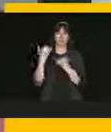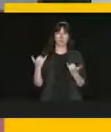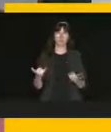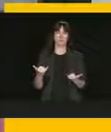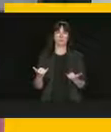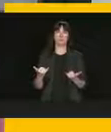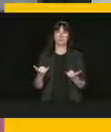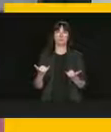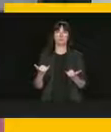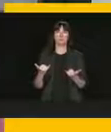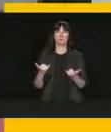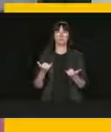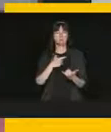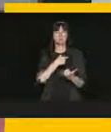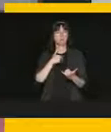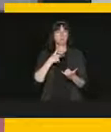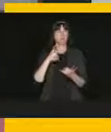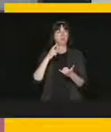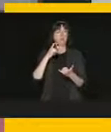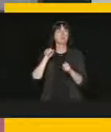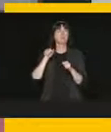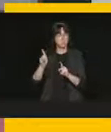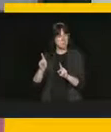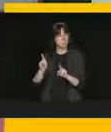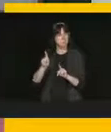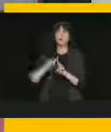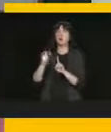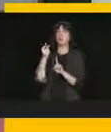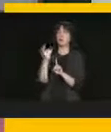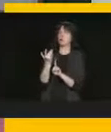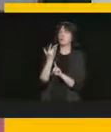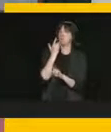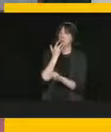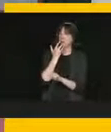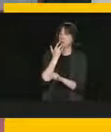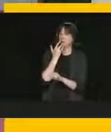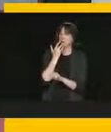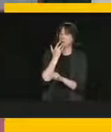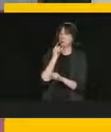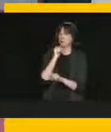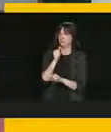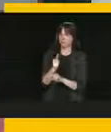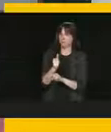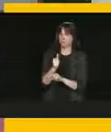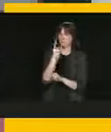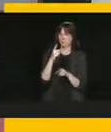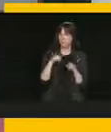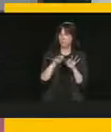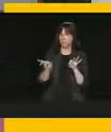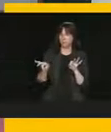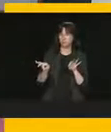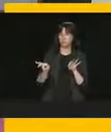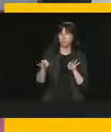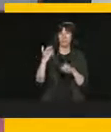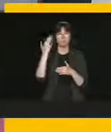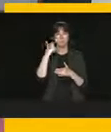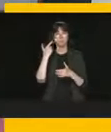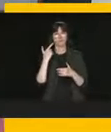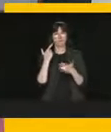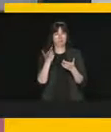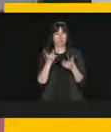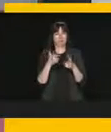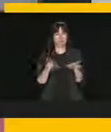find ourselves. We decided to authorize this, but we would certainly prefer that this not happen, because our linguistic